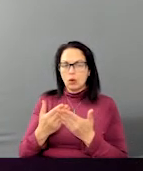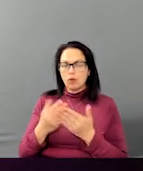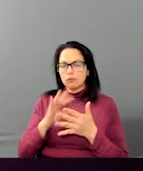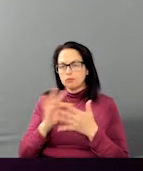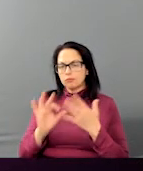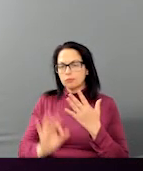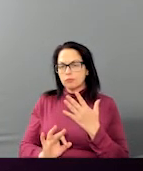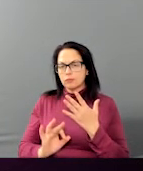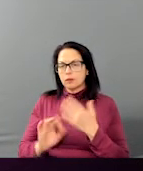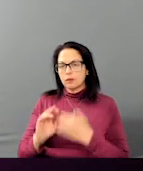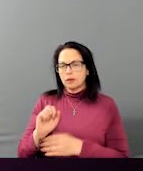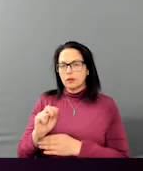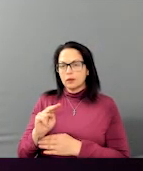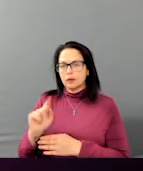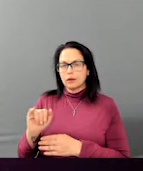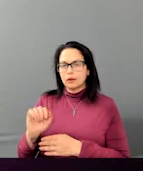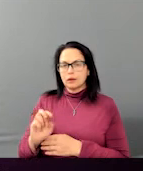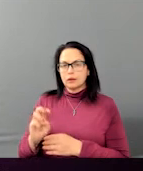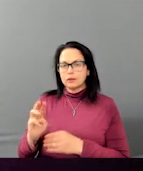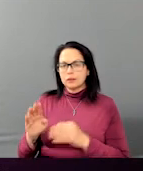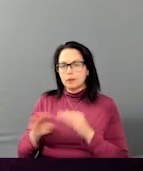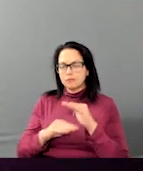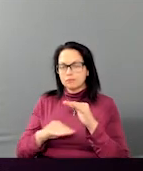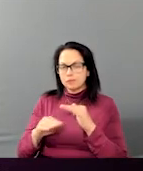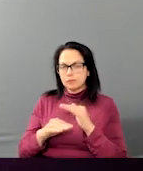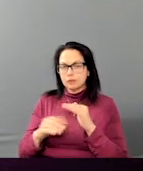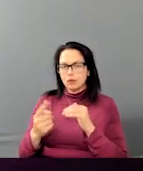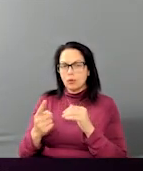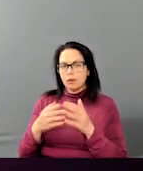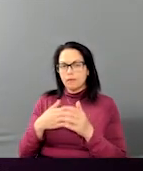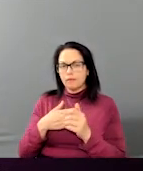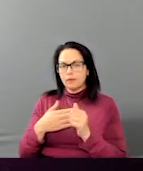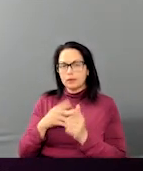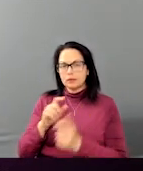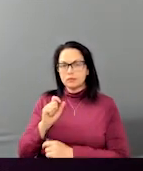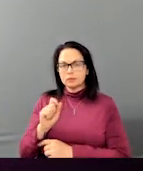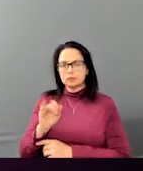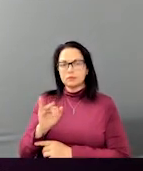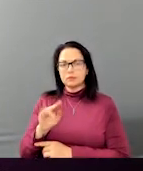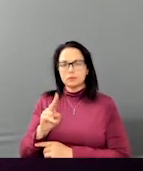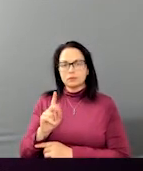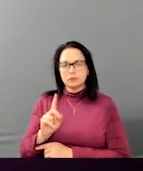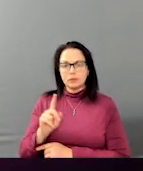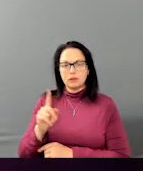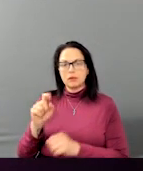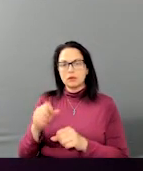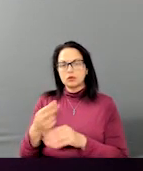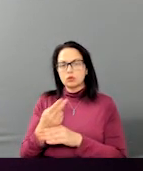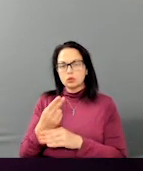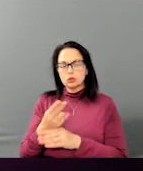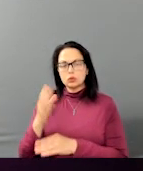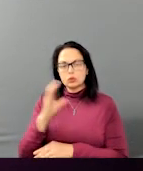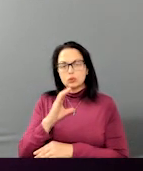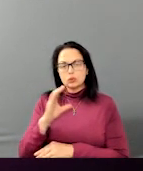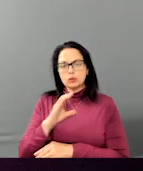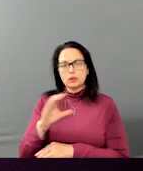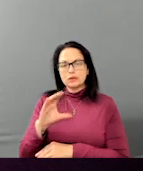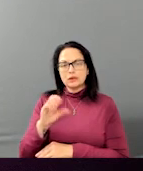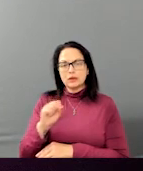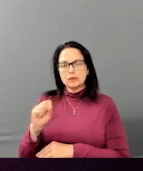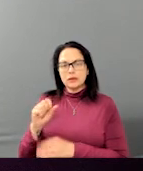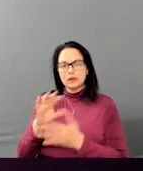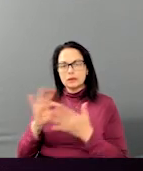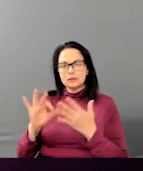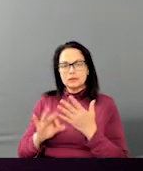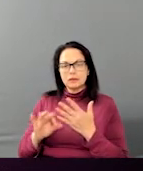in Enzyme, there's basically this one flexible .find, which you can use to search by CSS